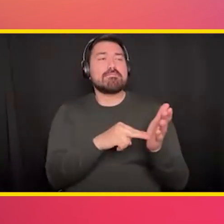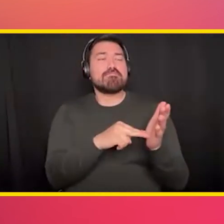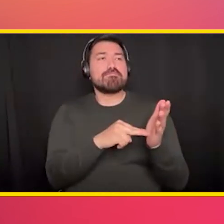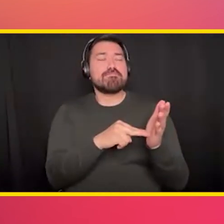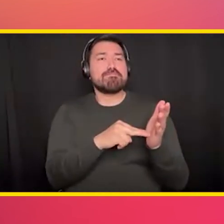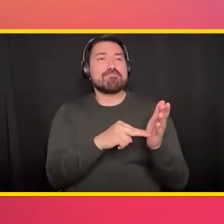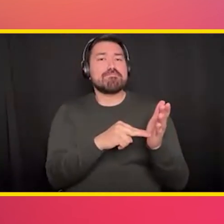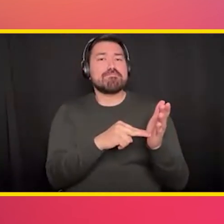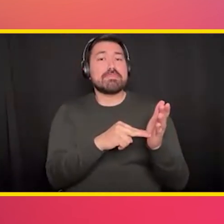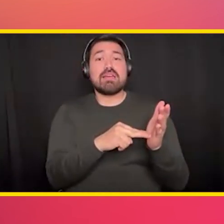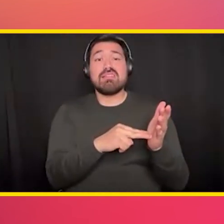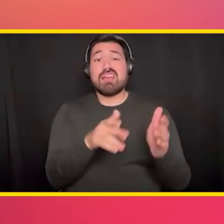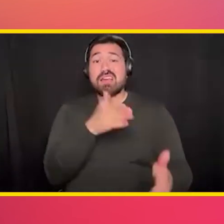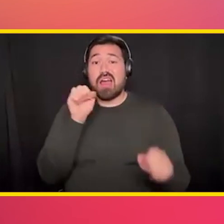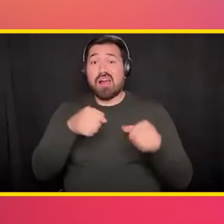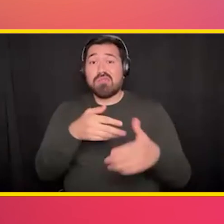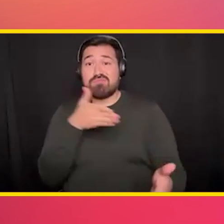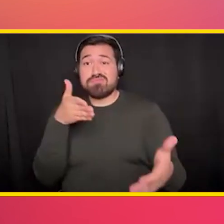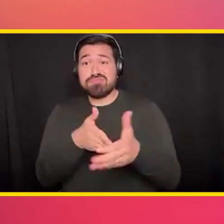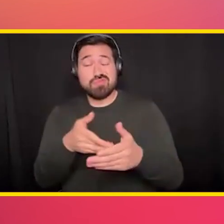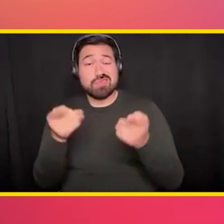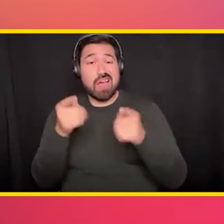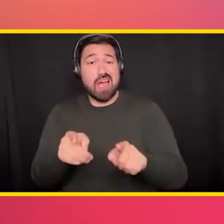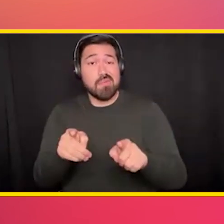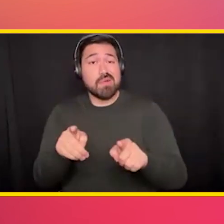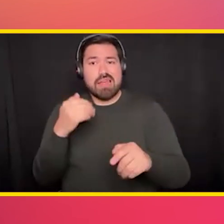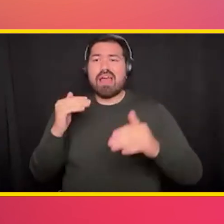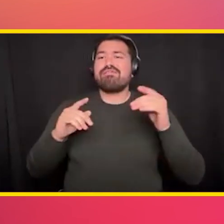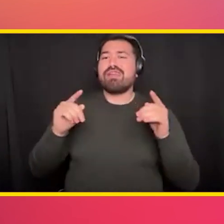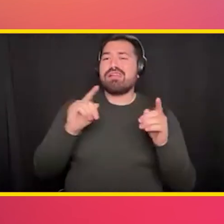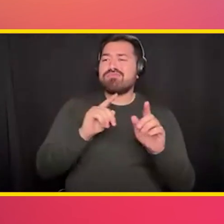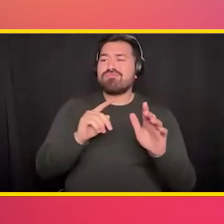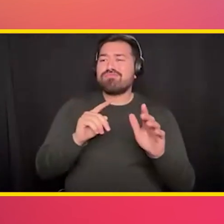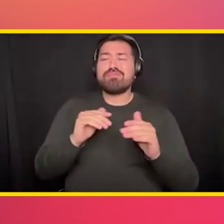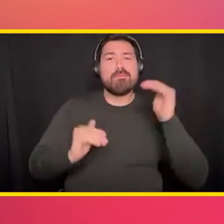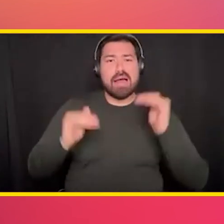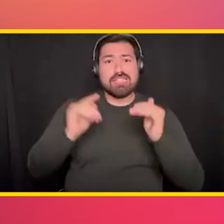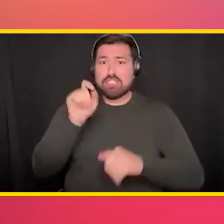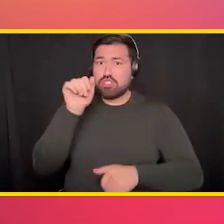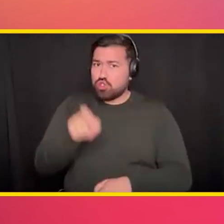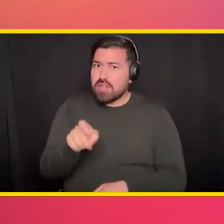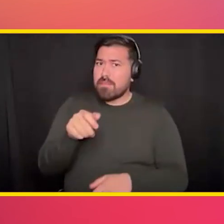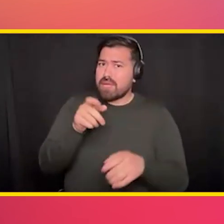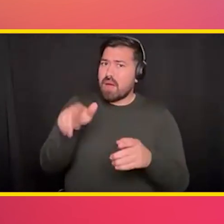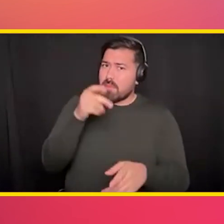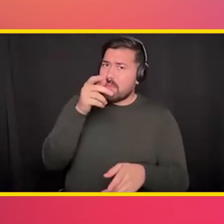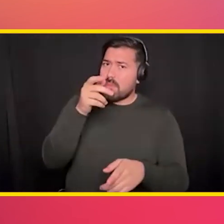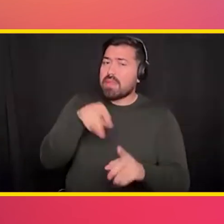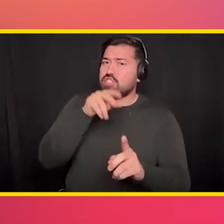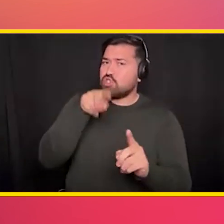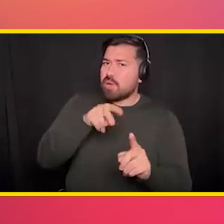a contempt sanction, and then if the rule of law was working the way it was supposed to work, if somebody